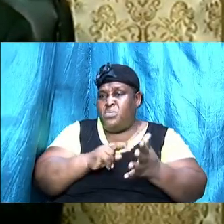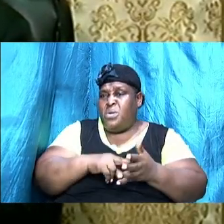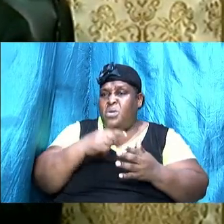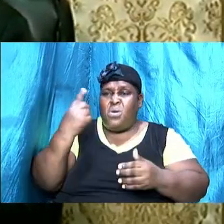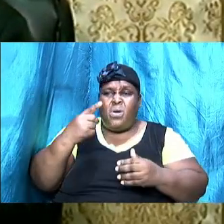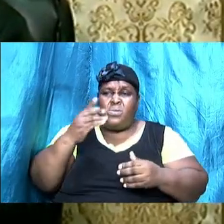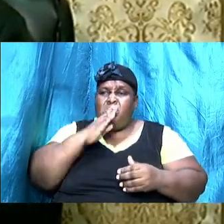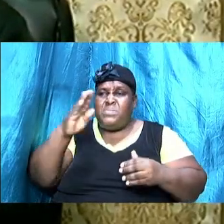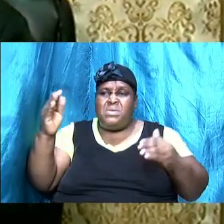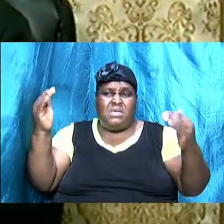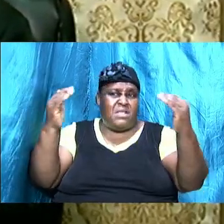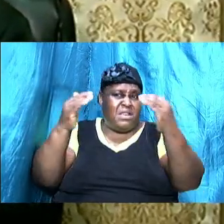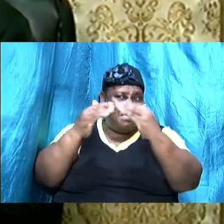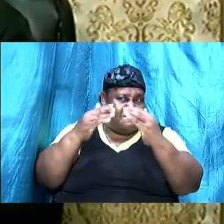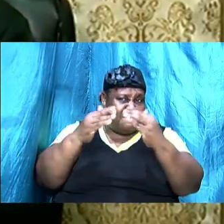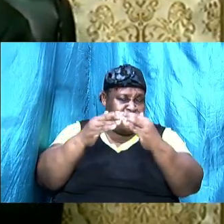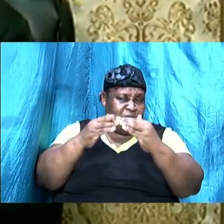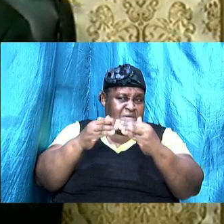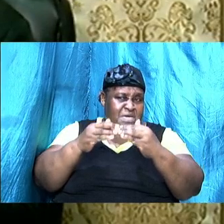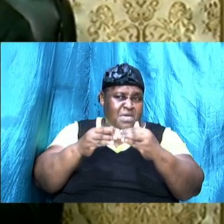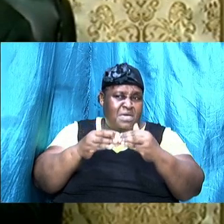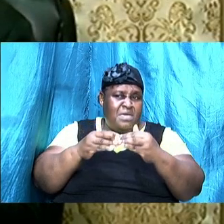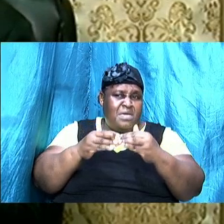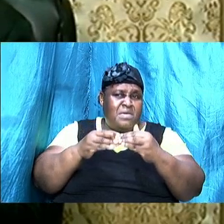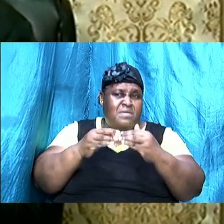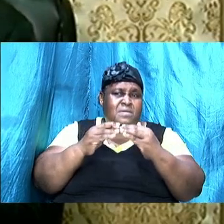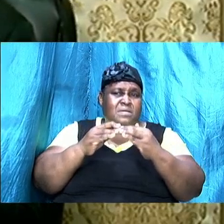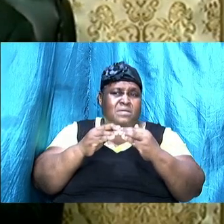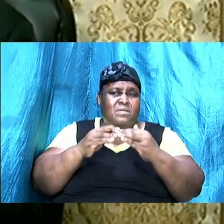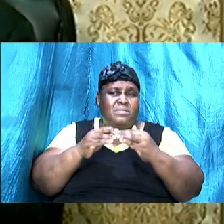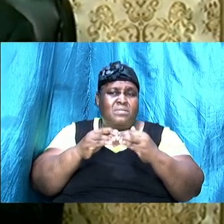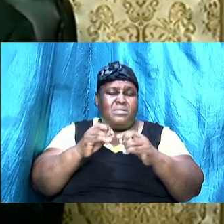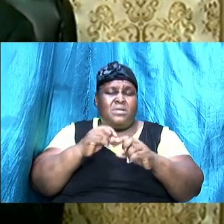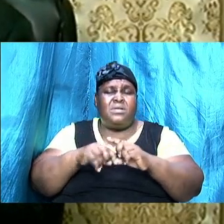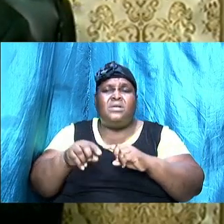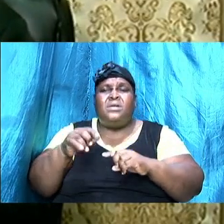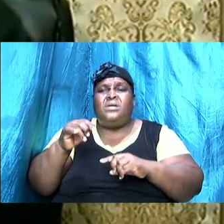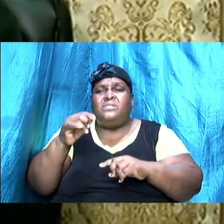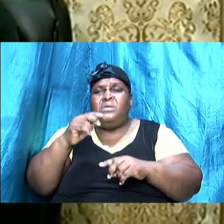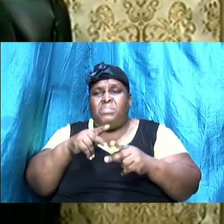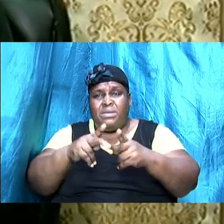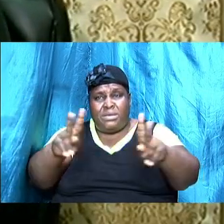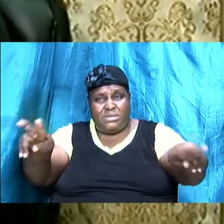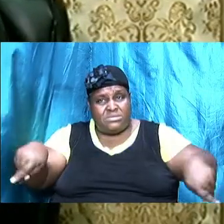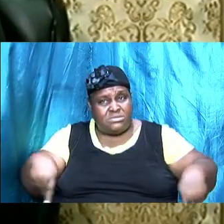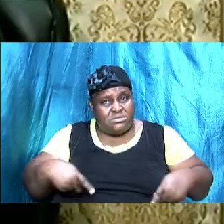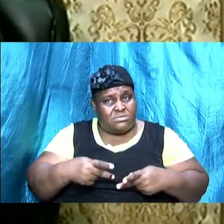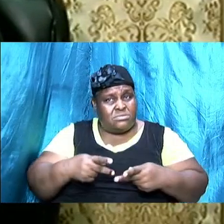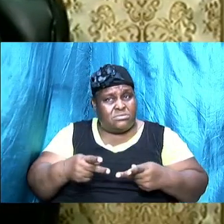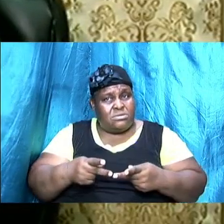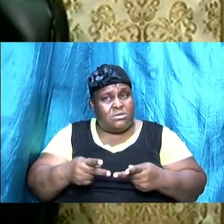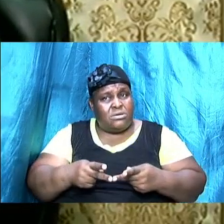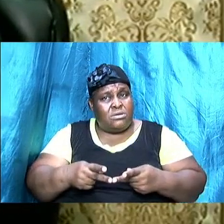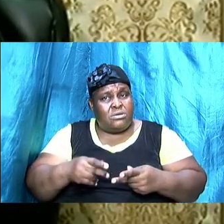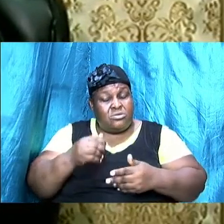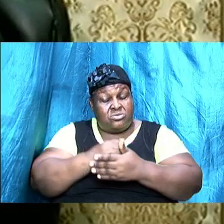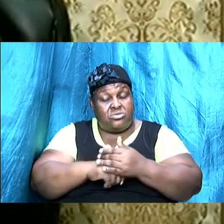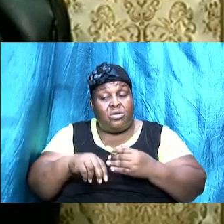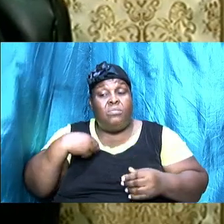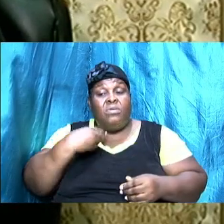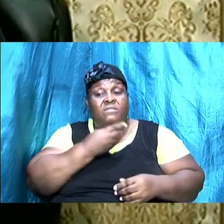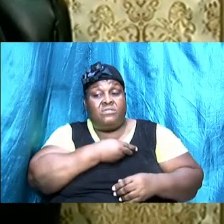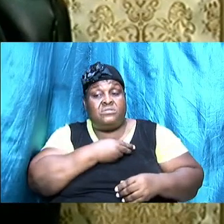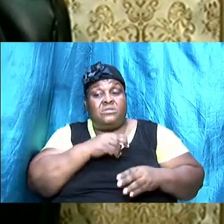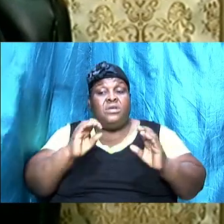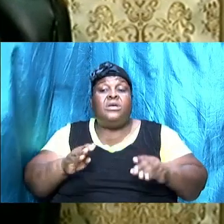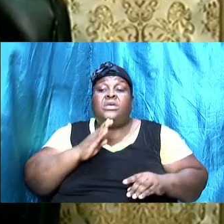where we are at that critical point, but some of us can be